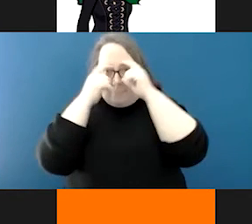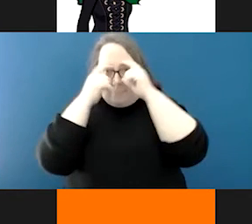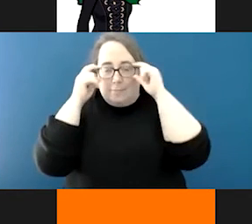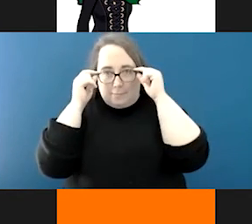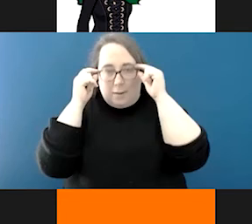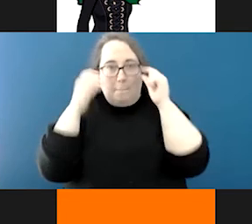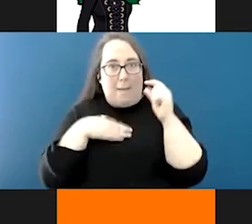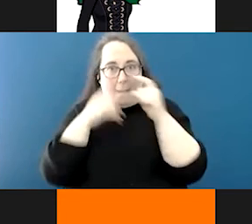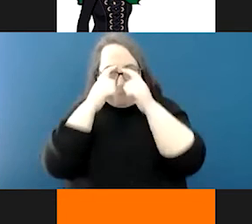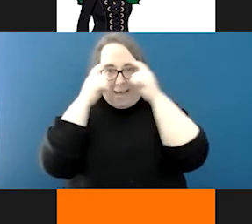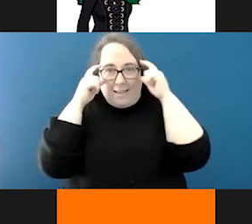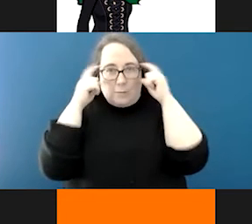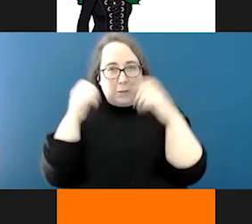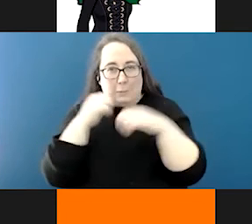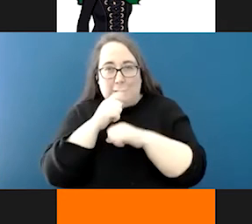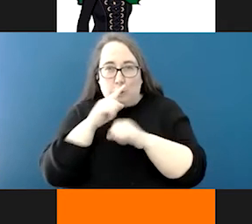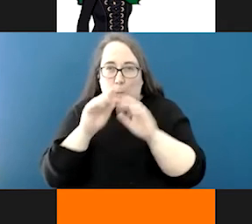mask.